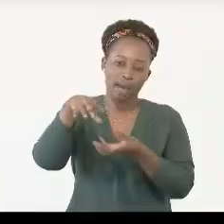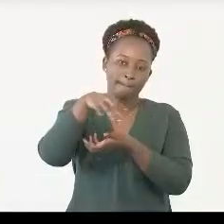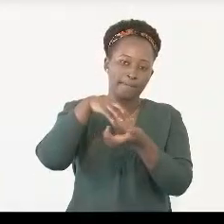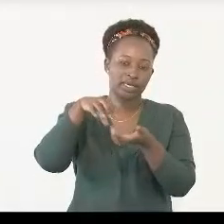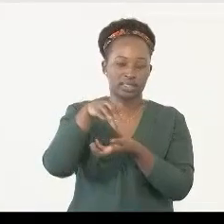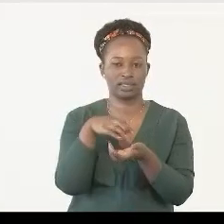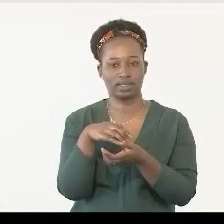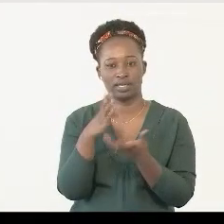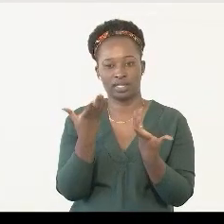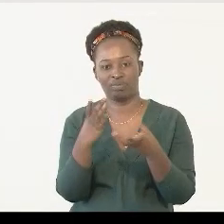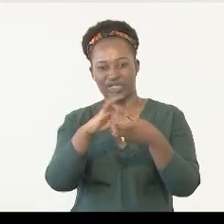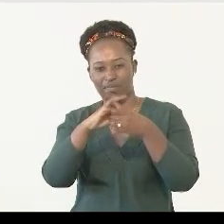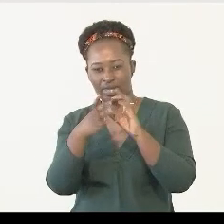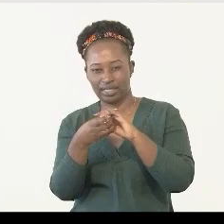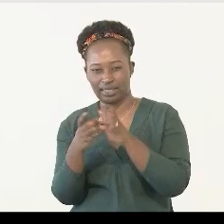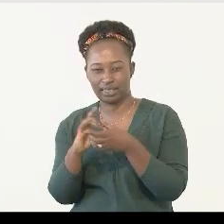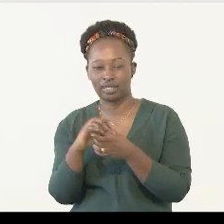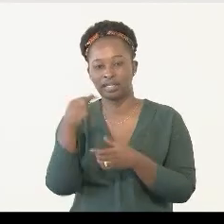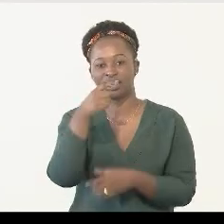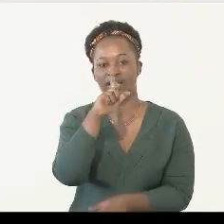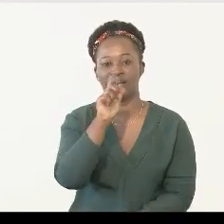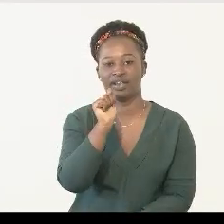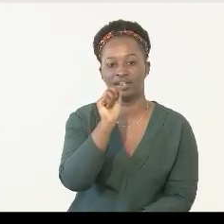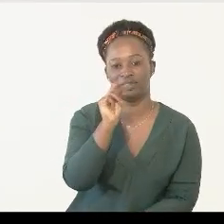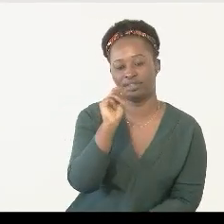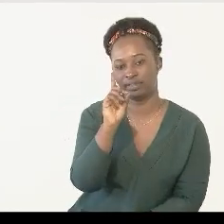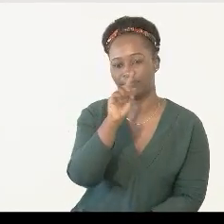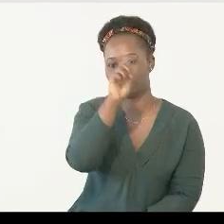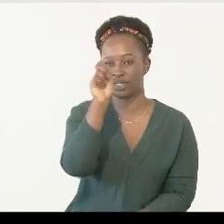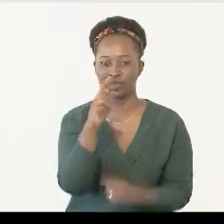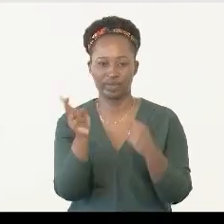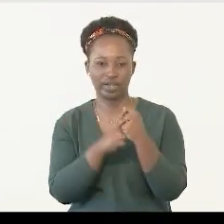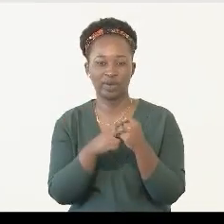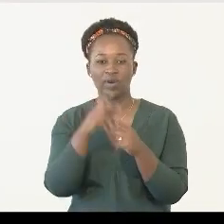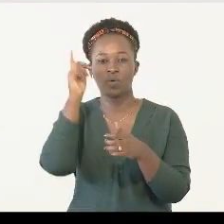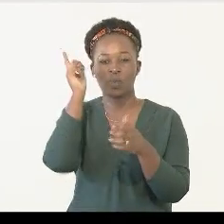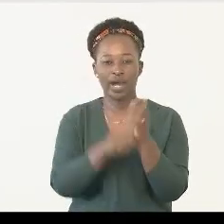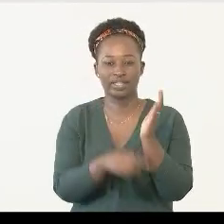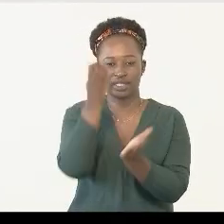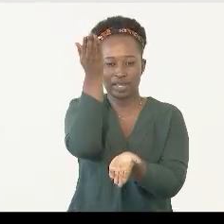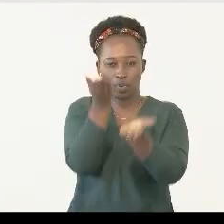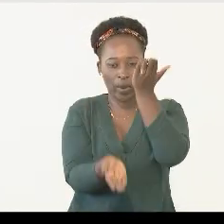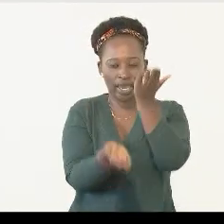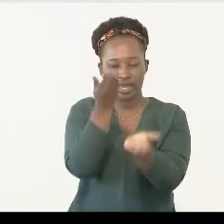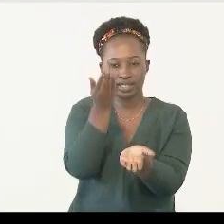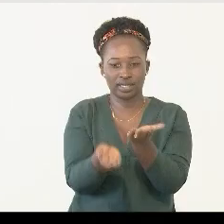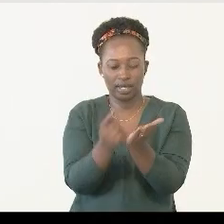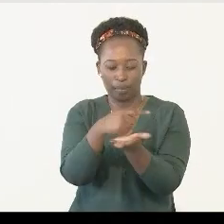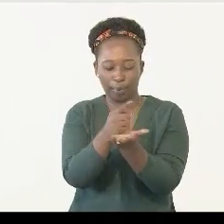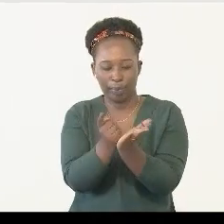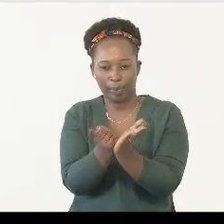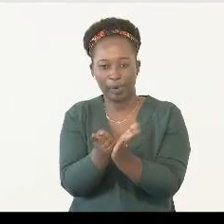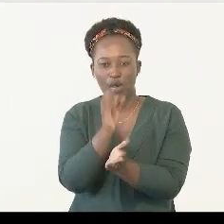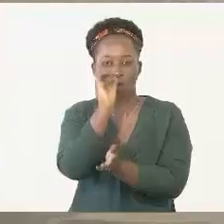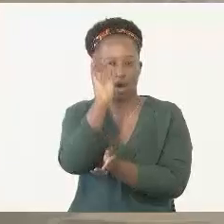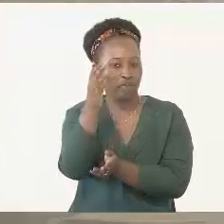Students, question number 7. What is the weight of the brain? What is the average weight of